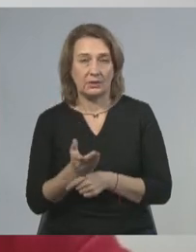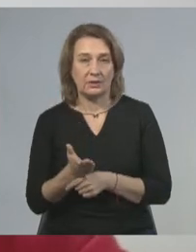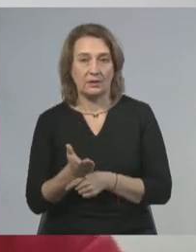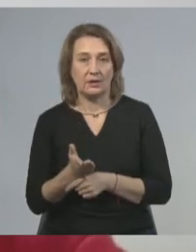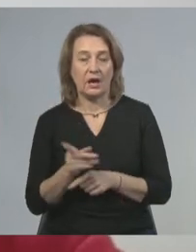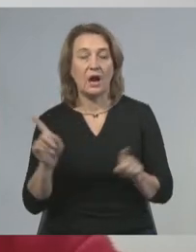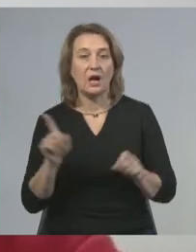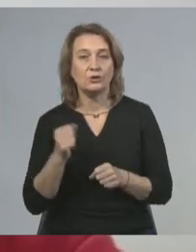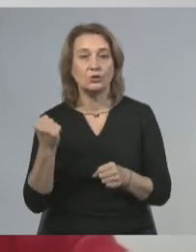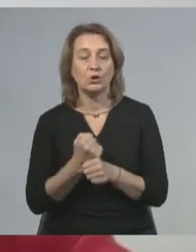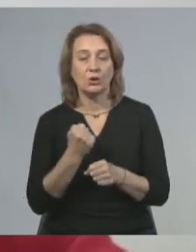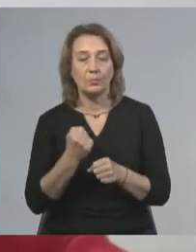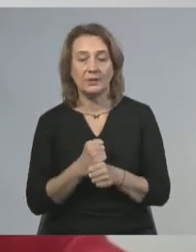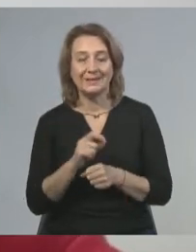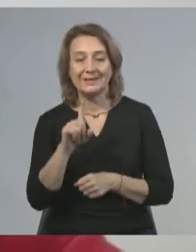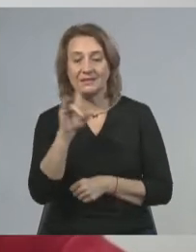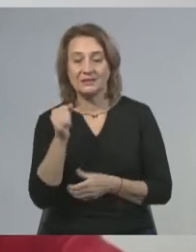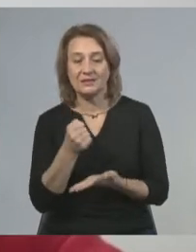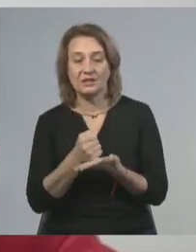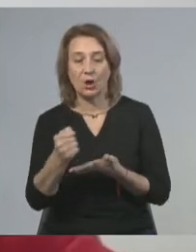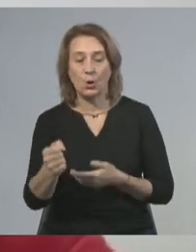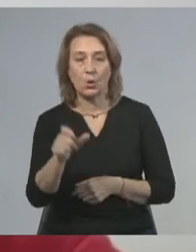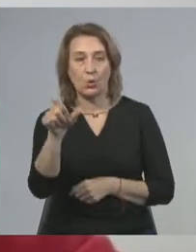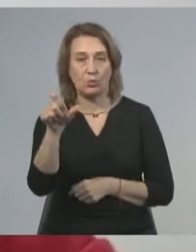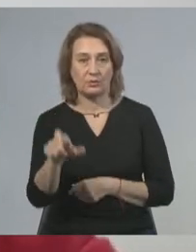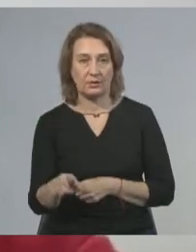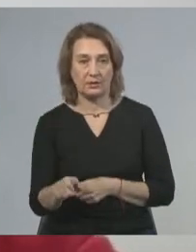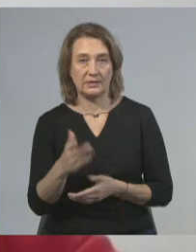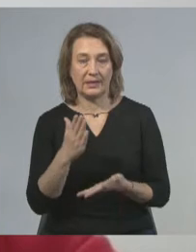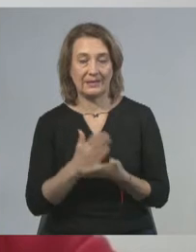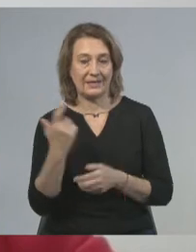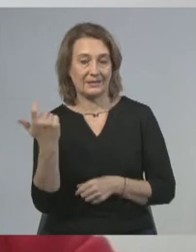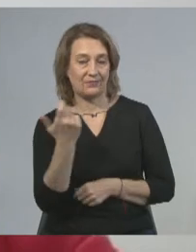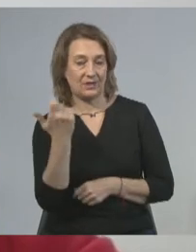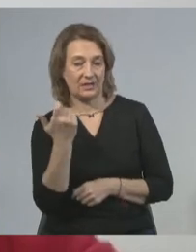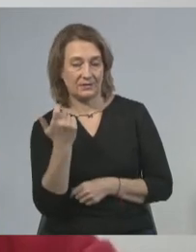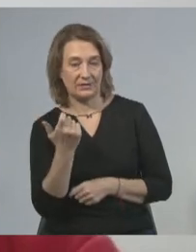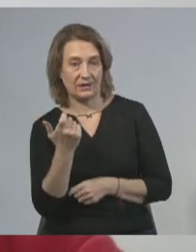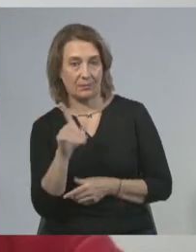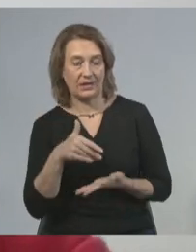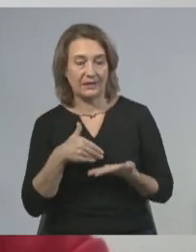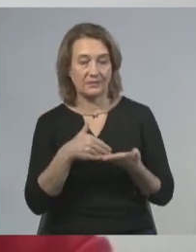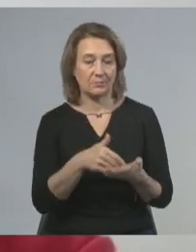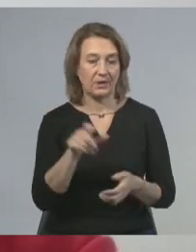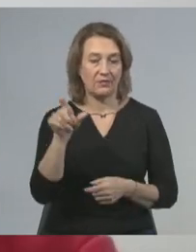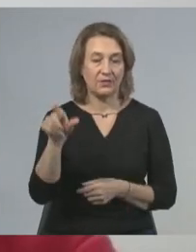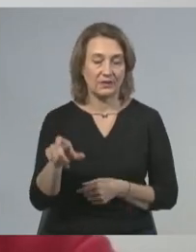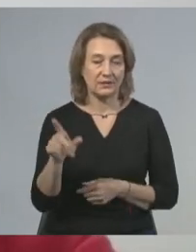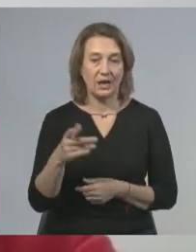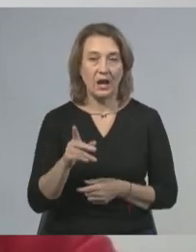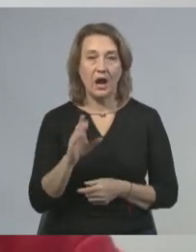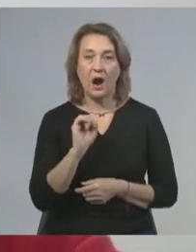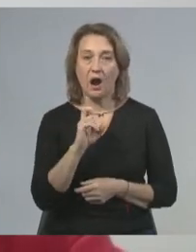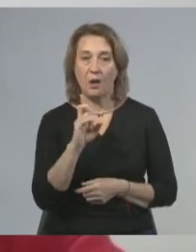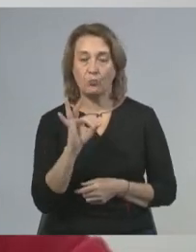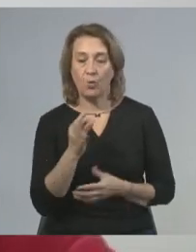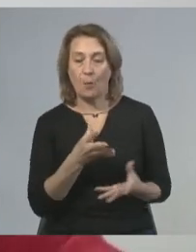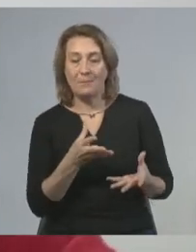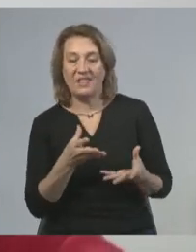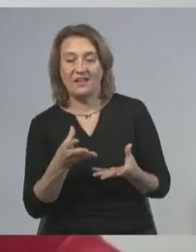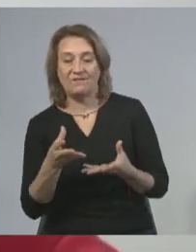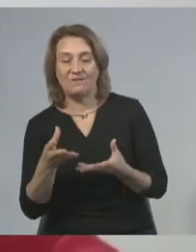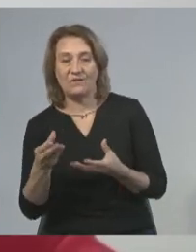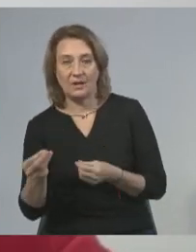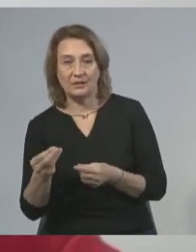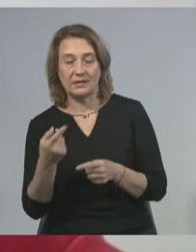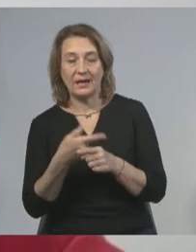during the campaign it shall be exposed but what shall we do with the candidates who have influence